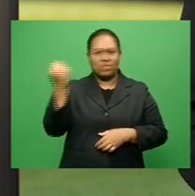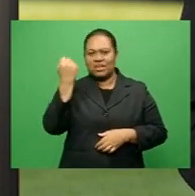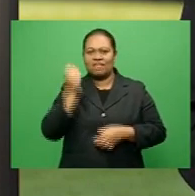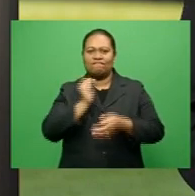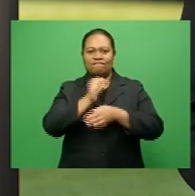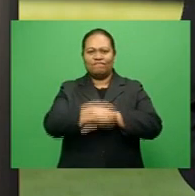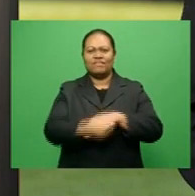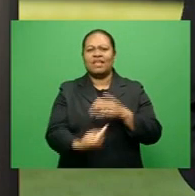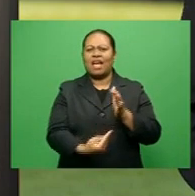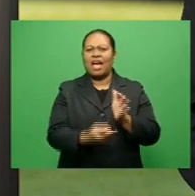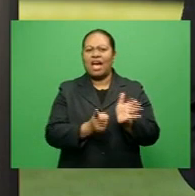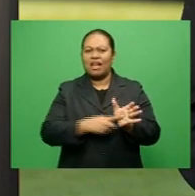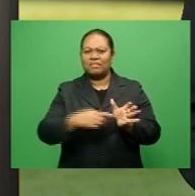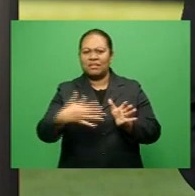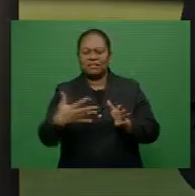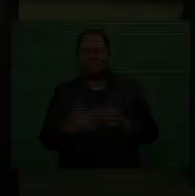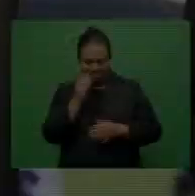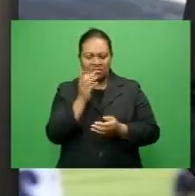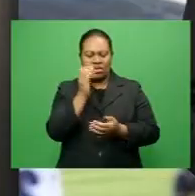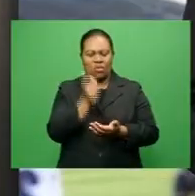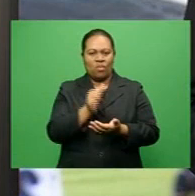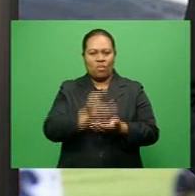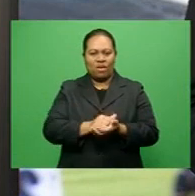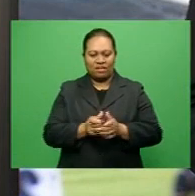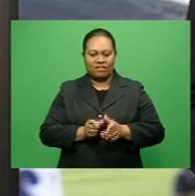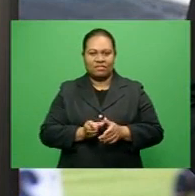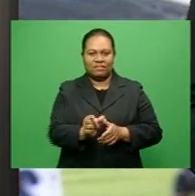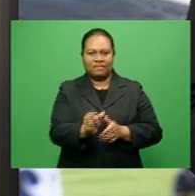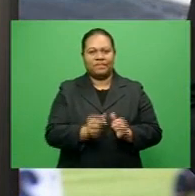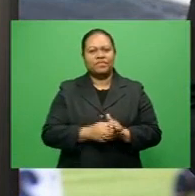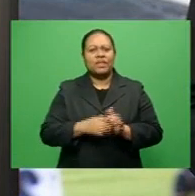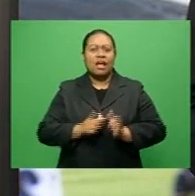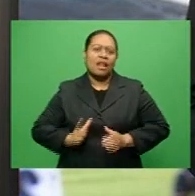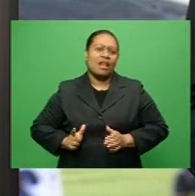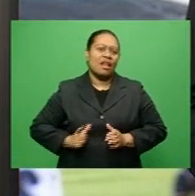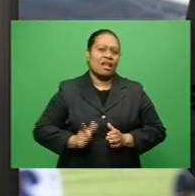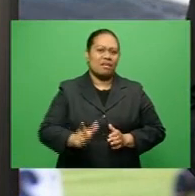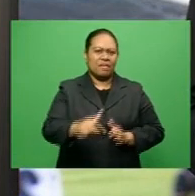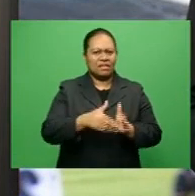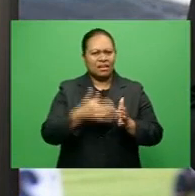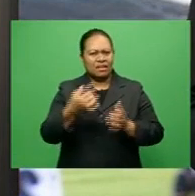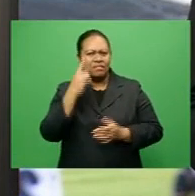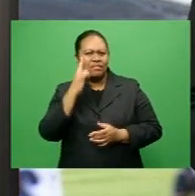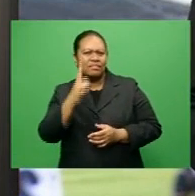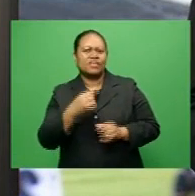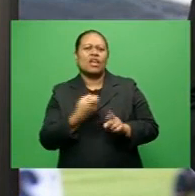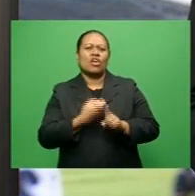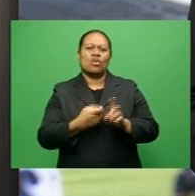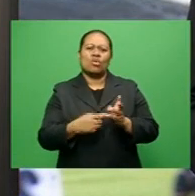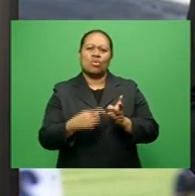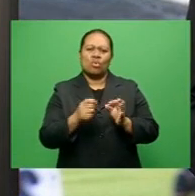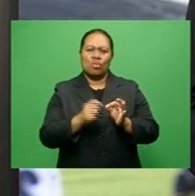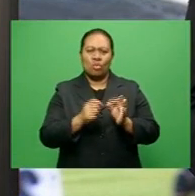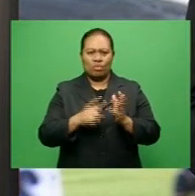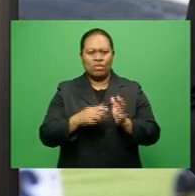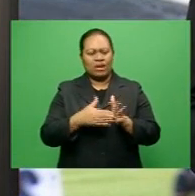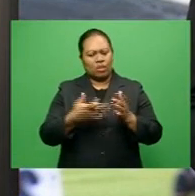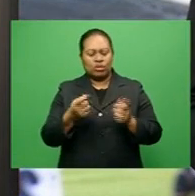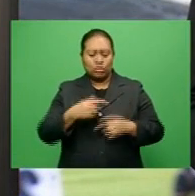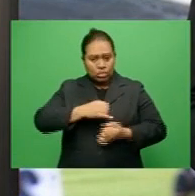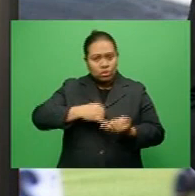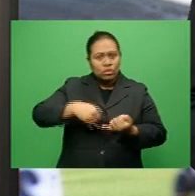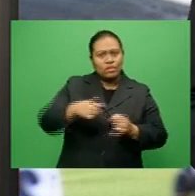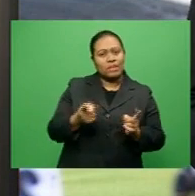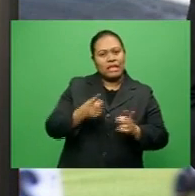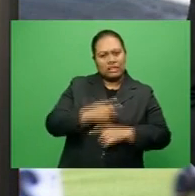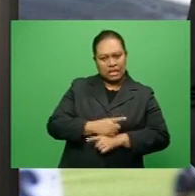over Albert Tuisue's London Irish. Lambasa football striker Siotame Kumbu believes Suva will be a changed team